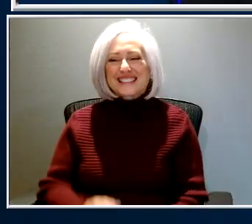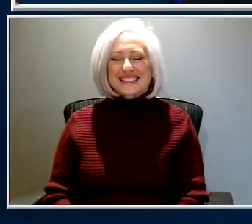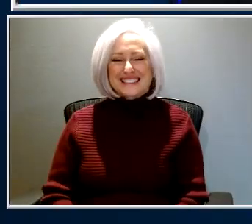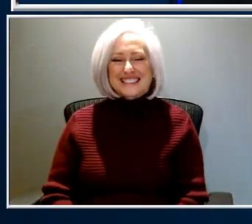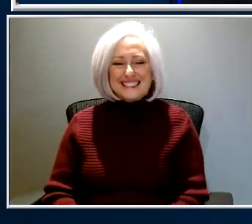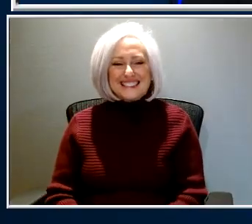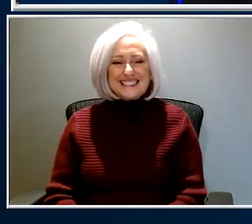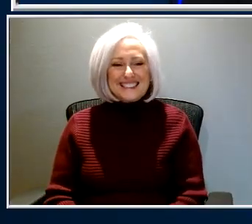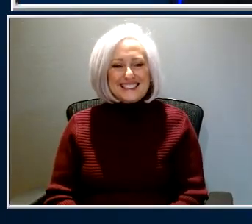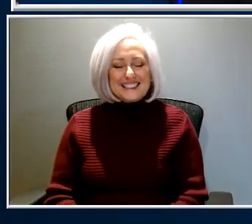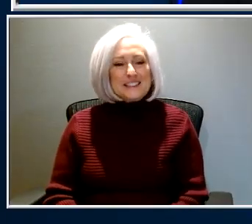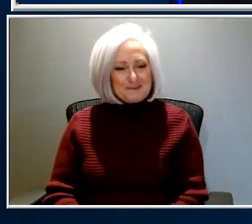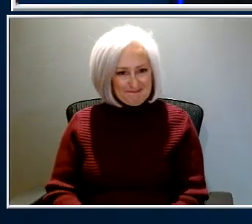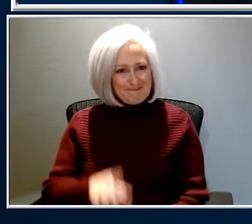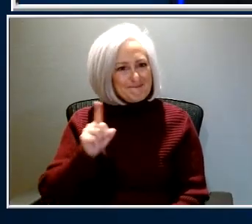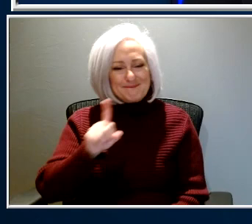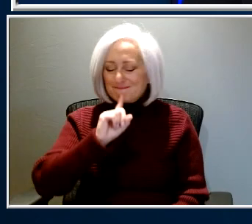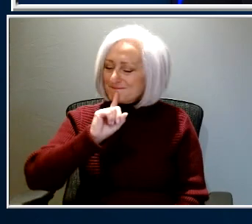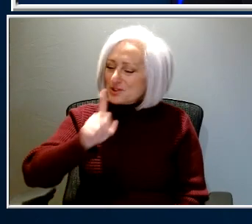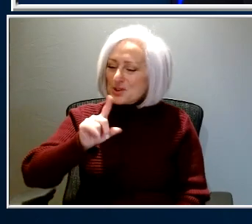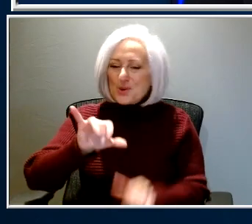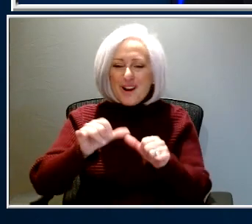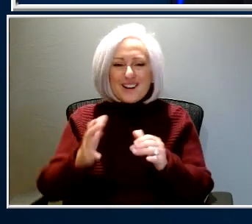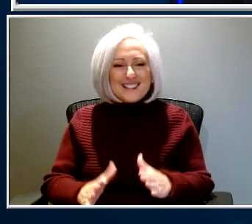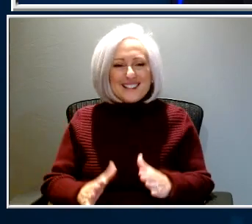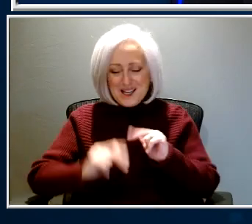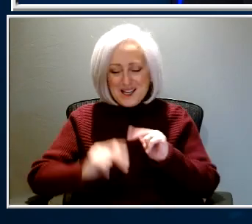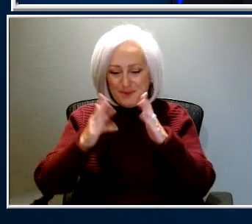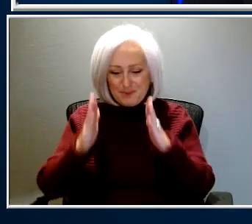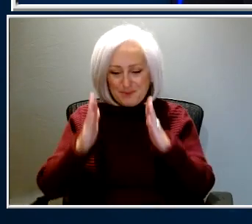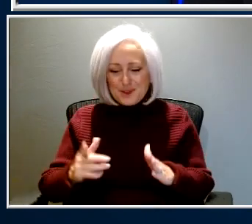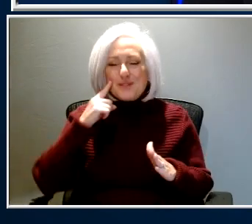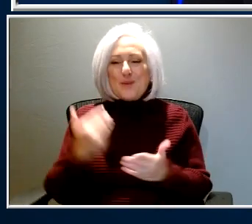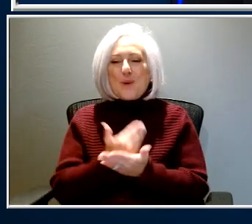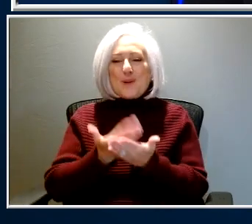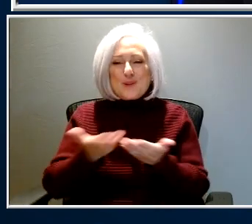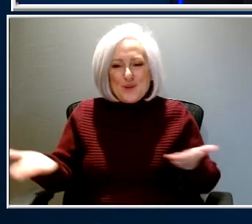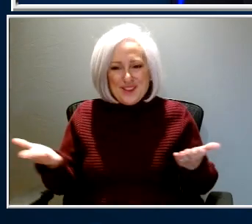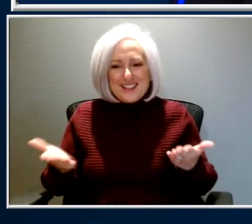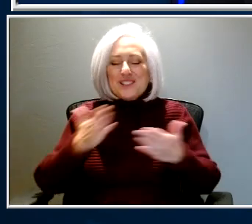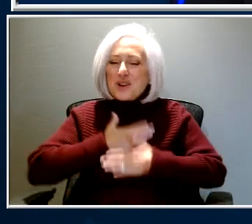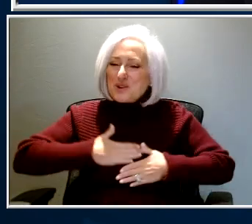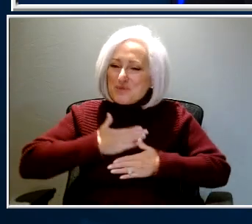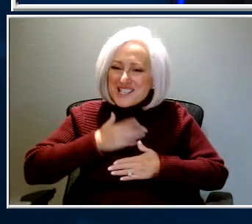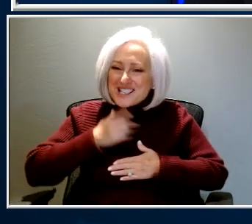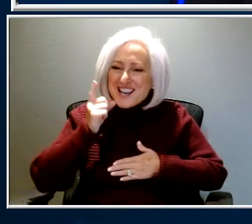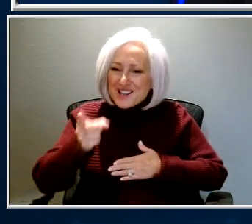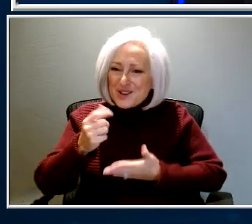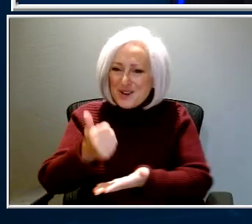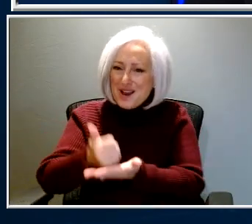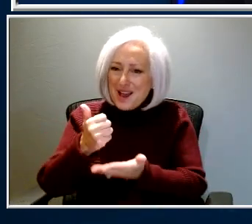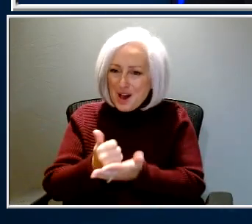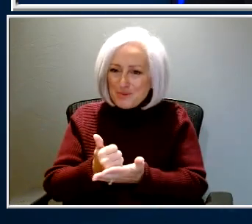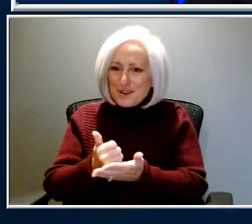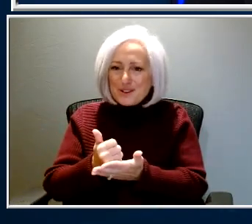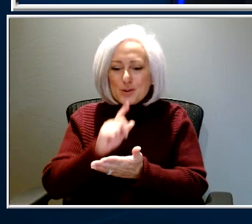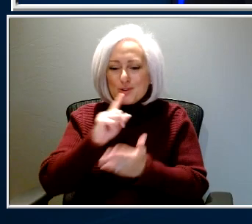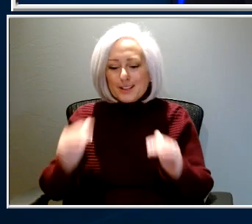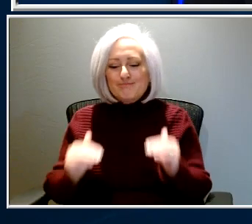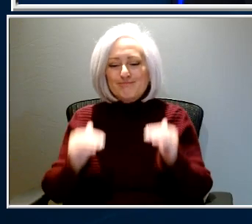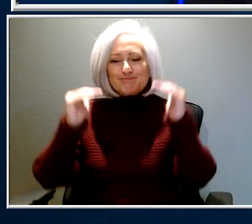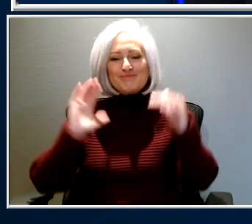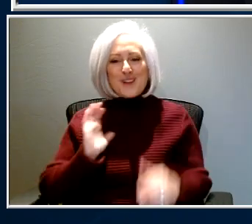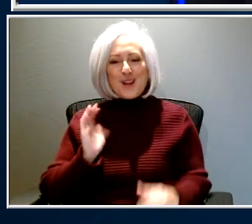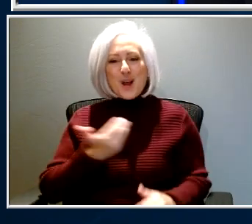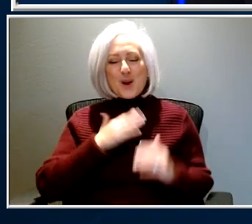Yeah, spoken like a true architect and builder of new things. So we appreciate you helping to advance our city. Beautiful, beautiful things to